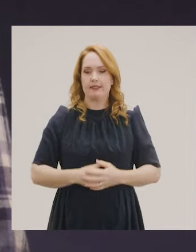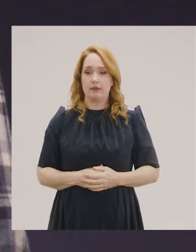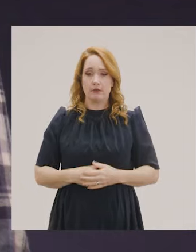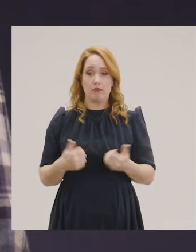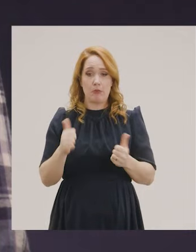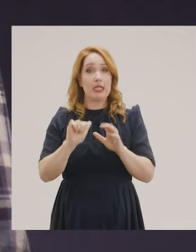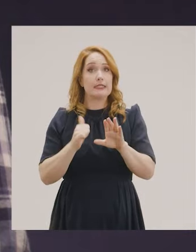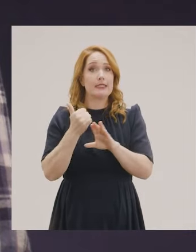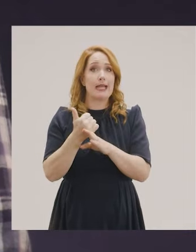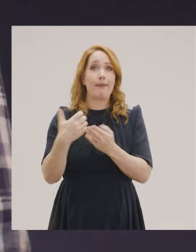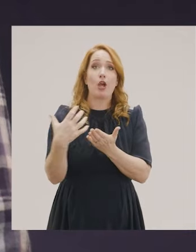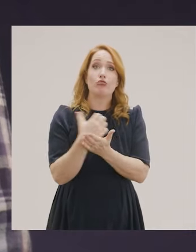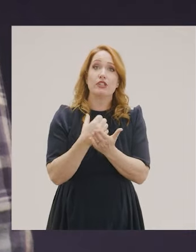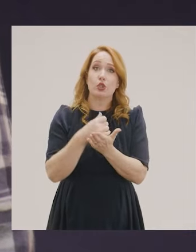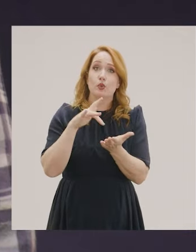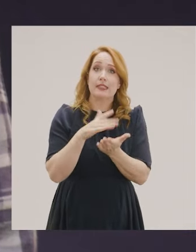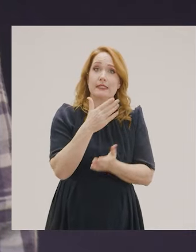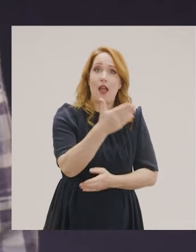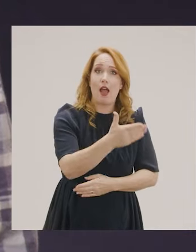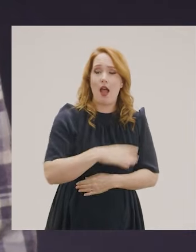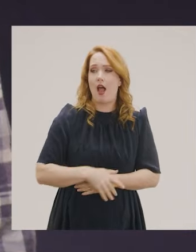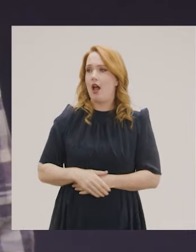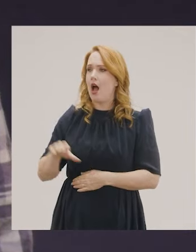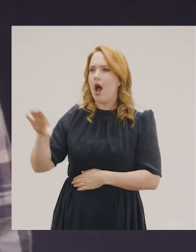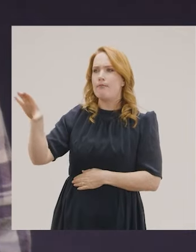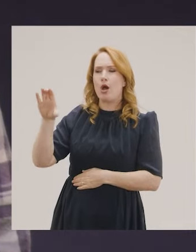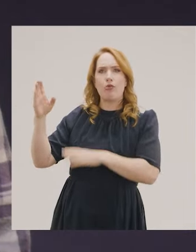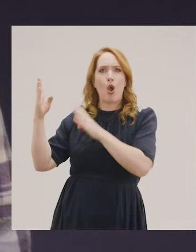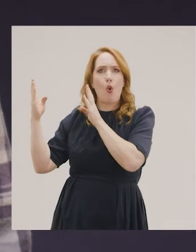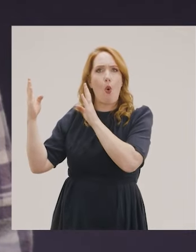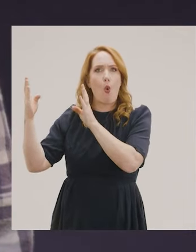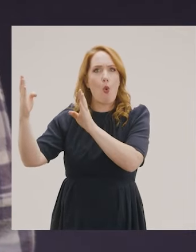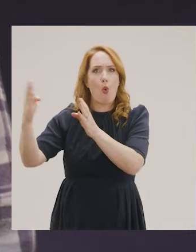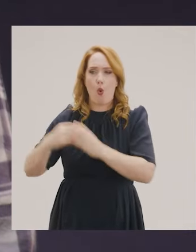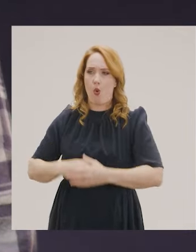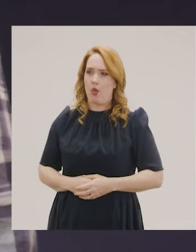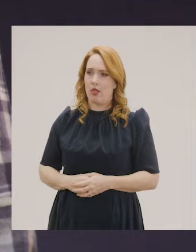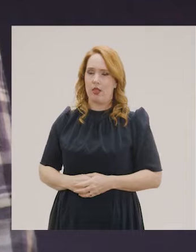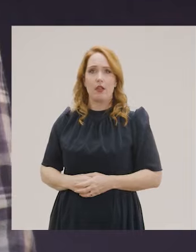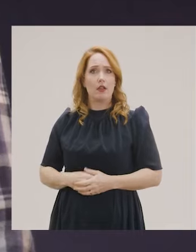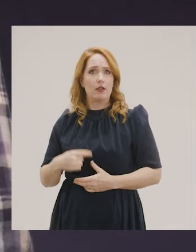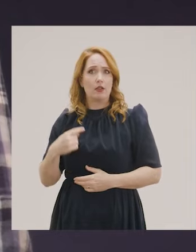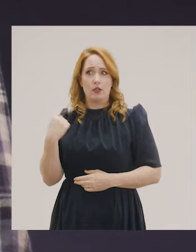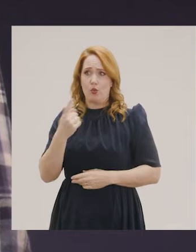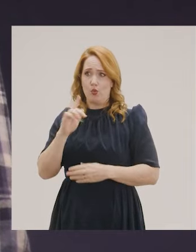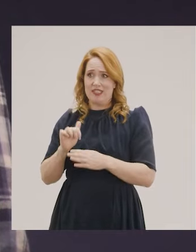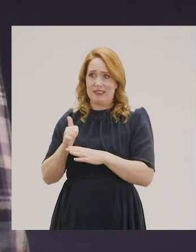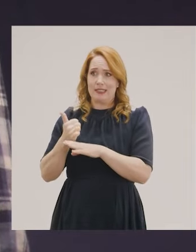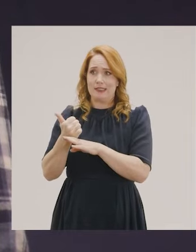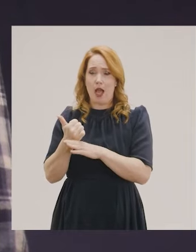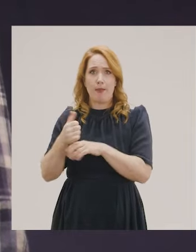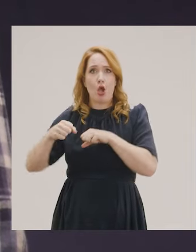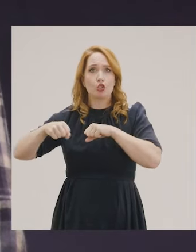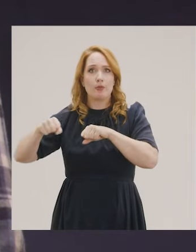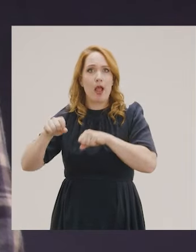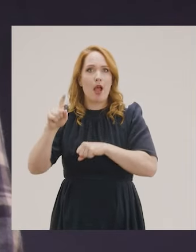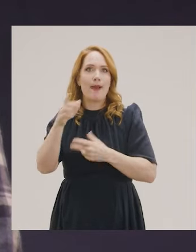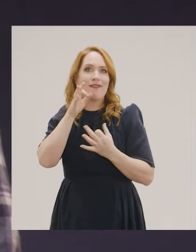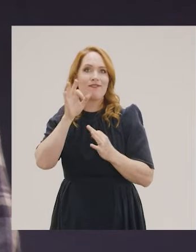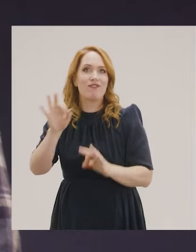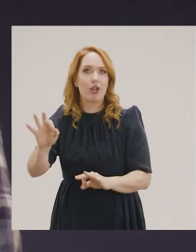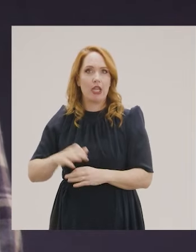there. We commandeered a local hall and we set up a free supermarket where